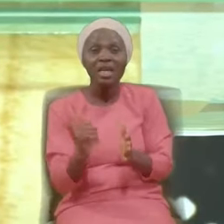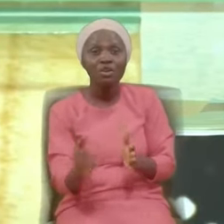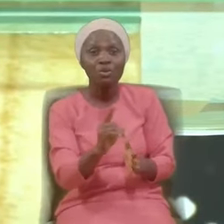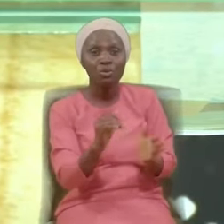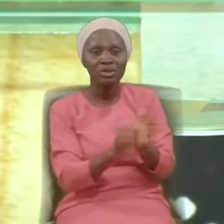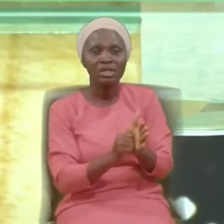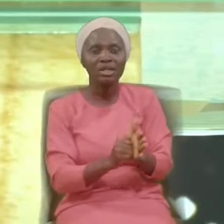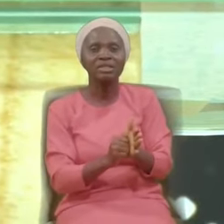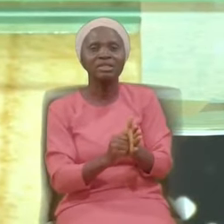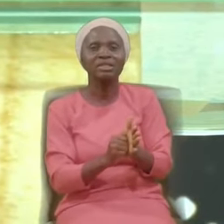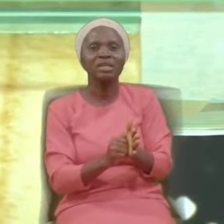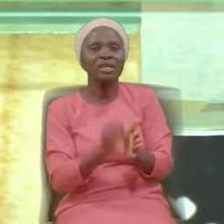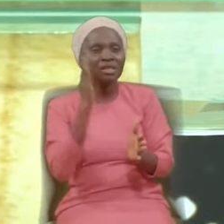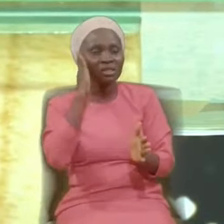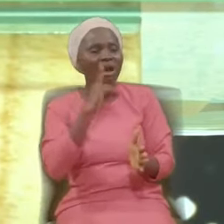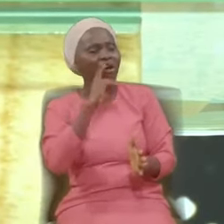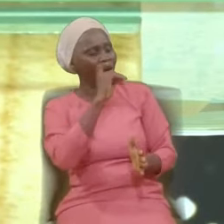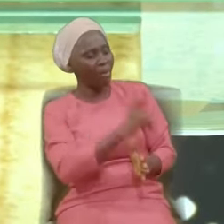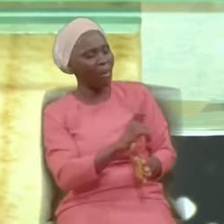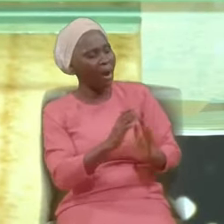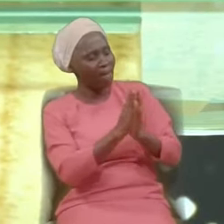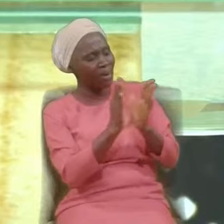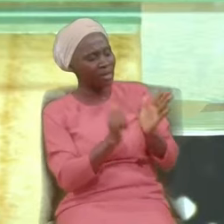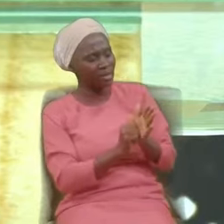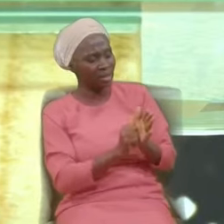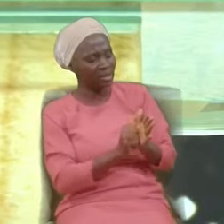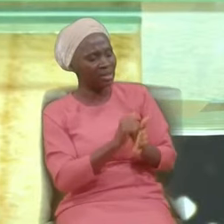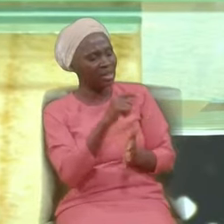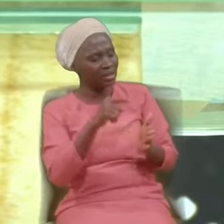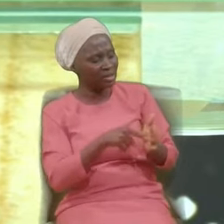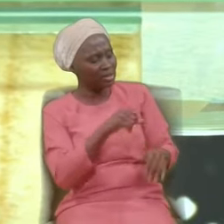thou removed and be thou cast into